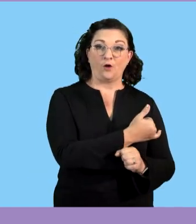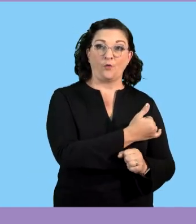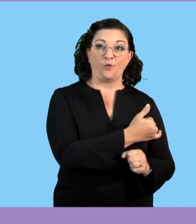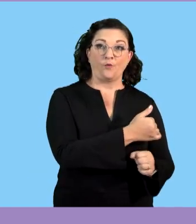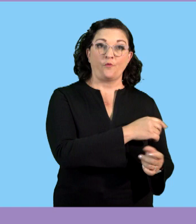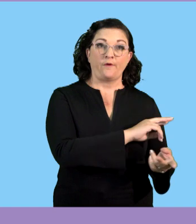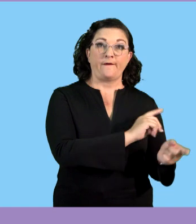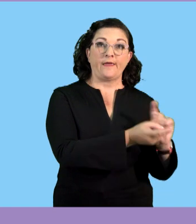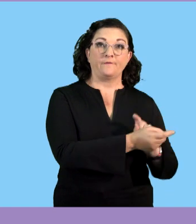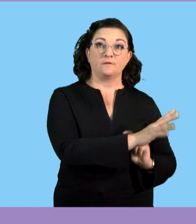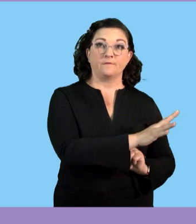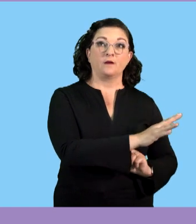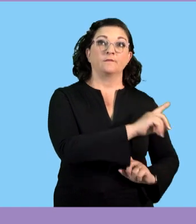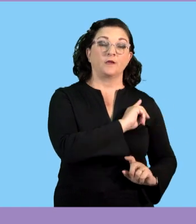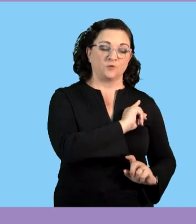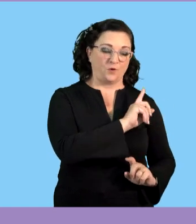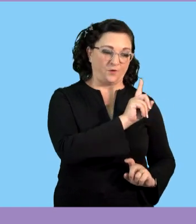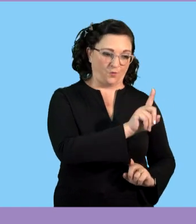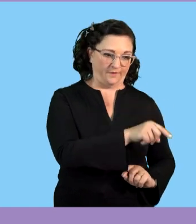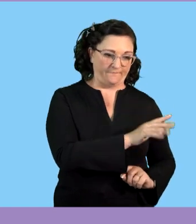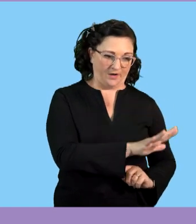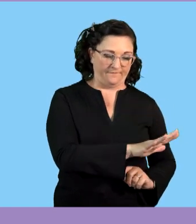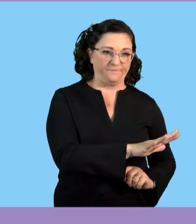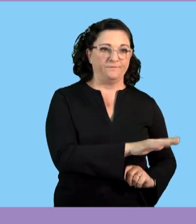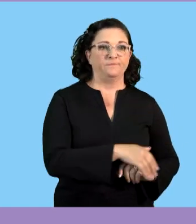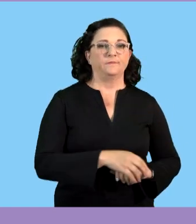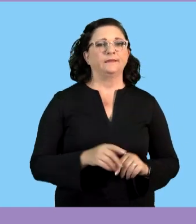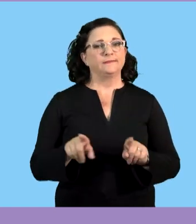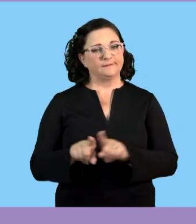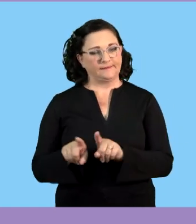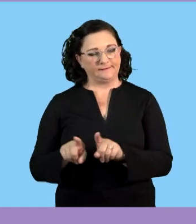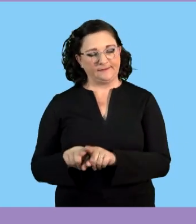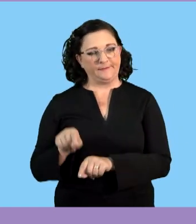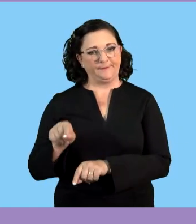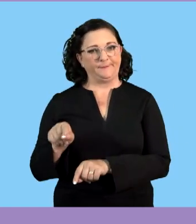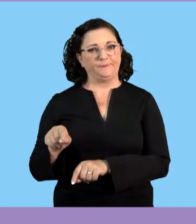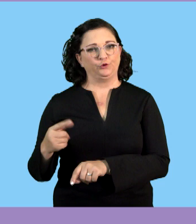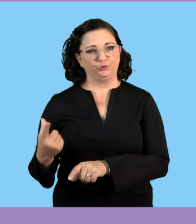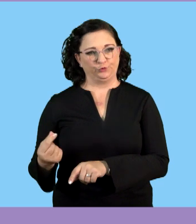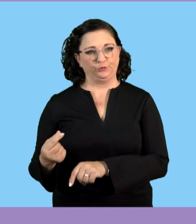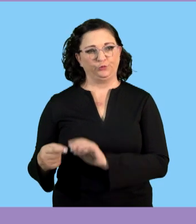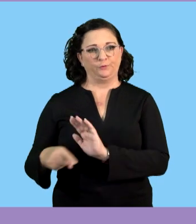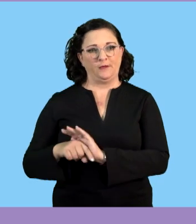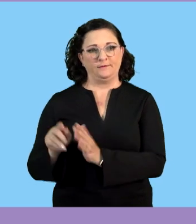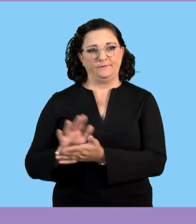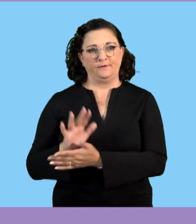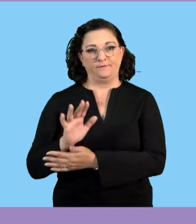the multiplicative inverse of 5, which is 1/5. And I'm going to do that on both